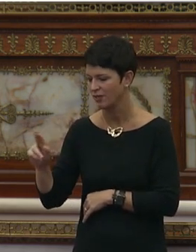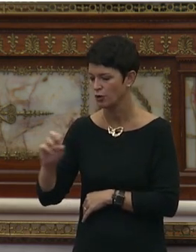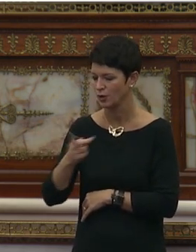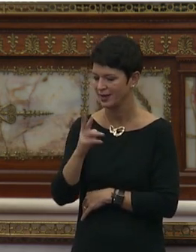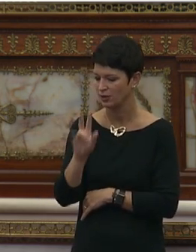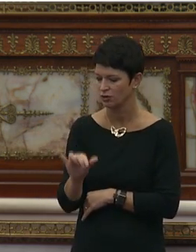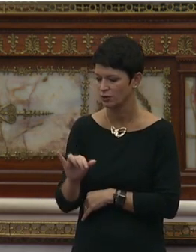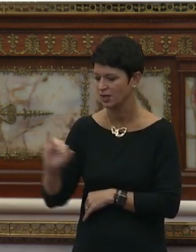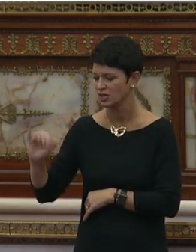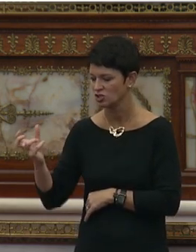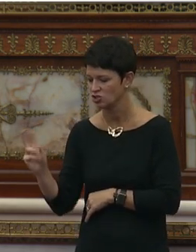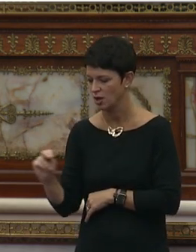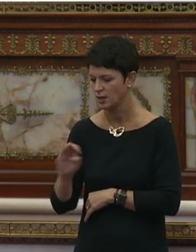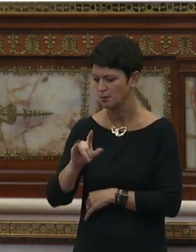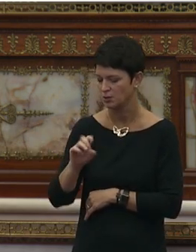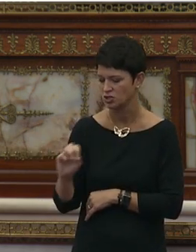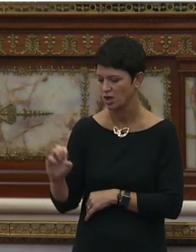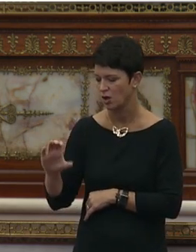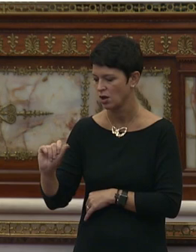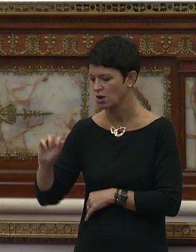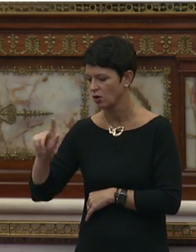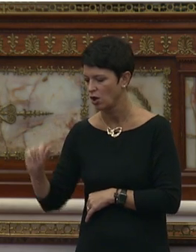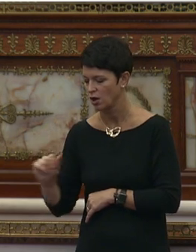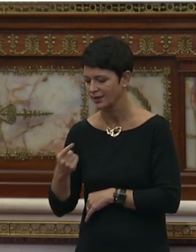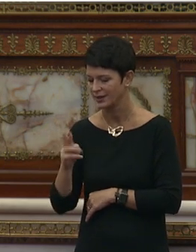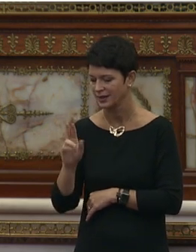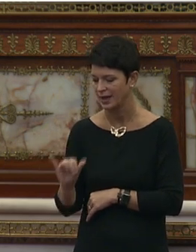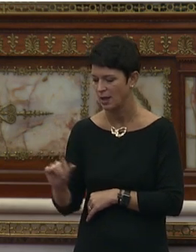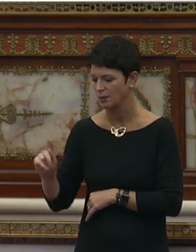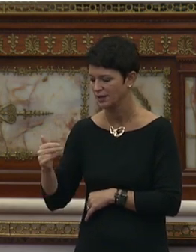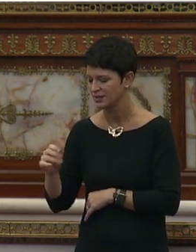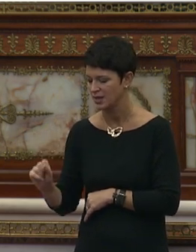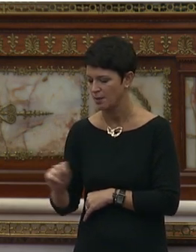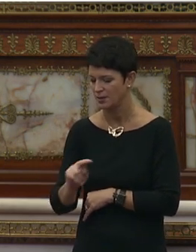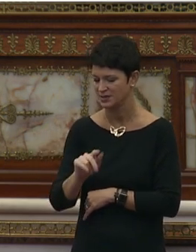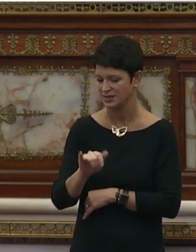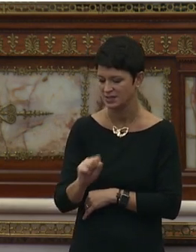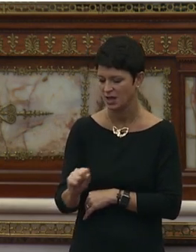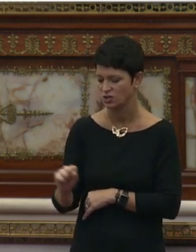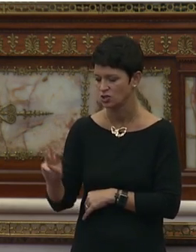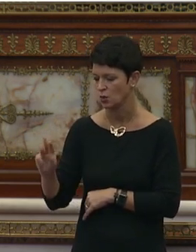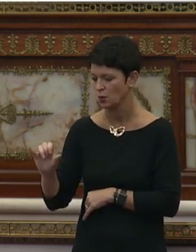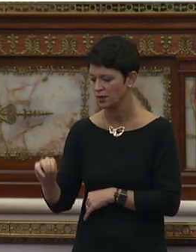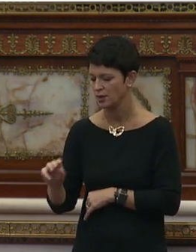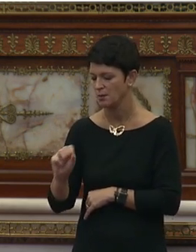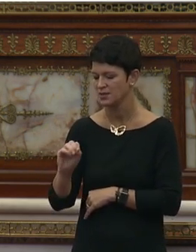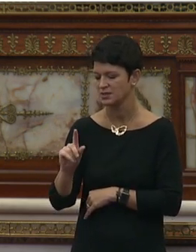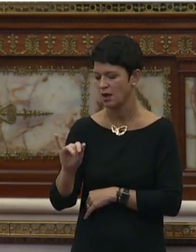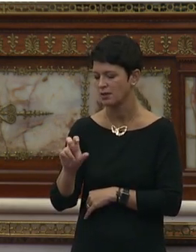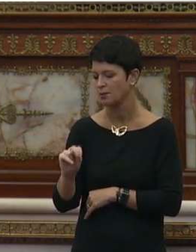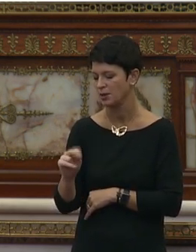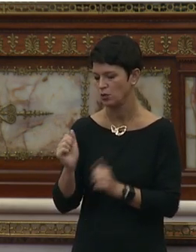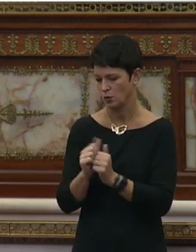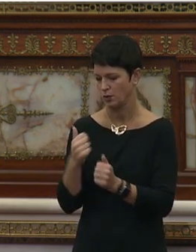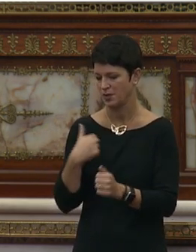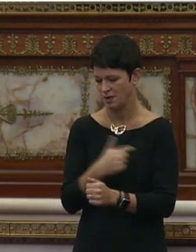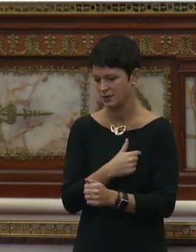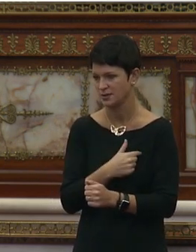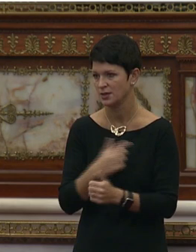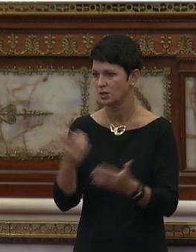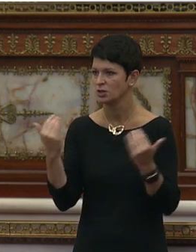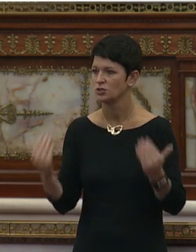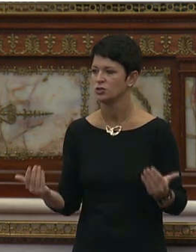Hillary, John, Michelle, Carla, Gabby, Tasha, William, and Solomon, who are with us.